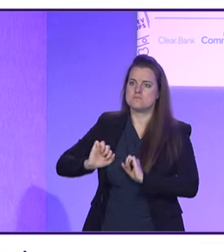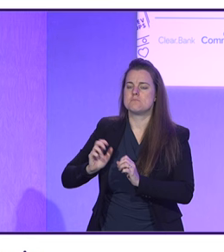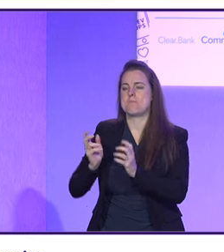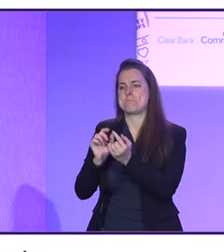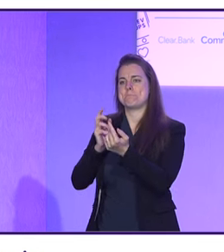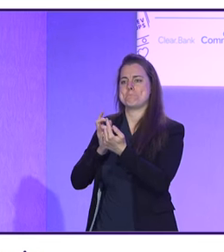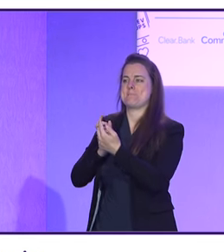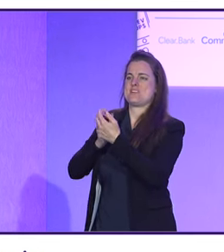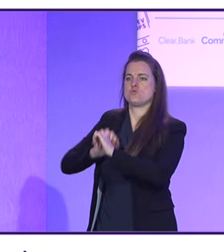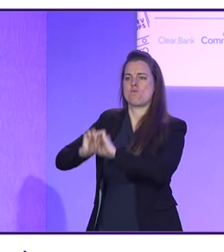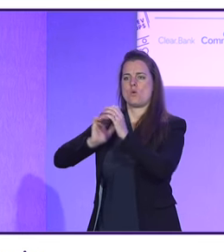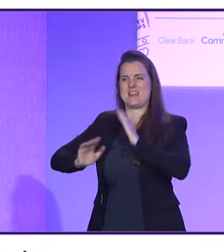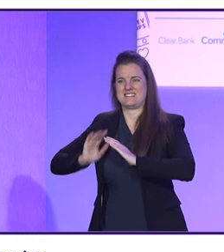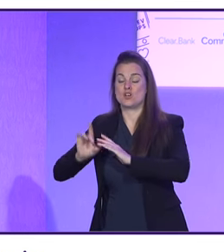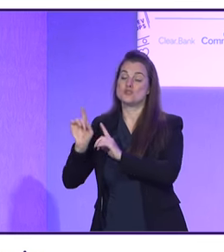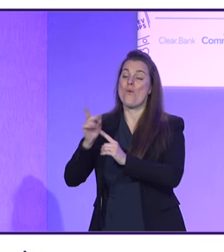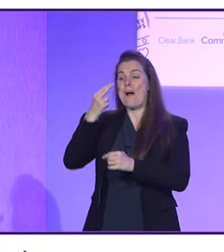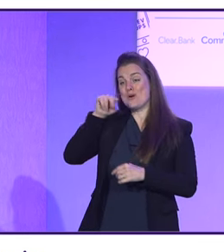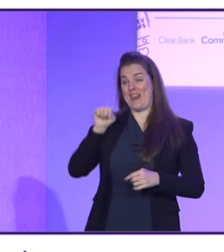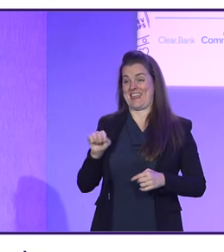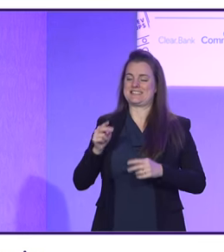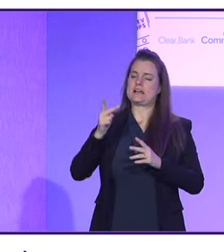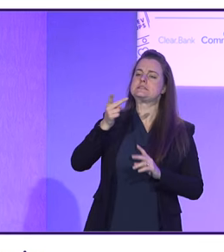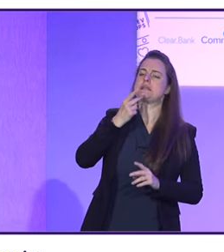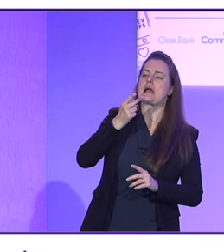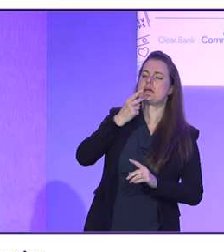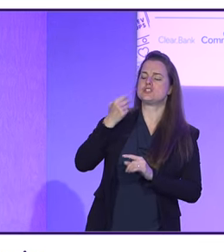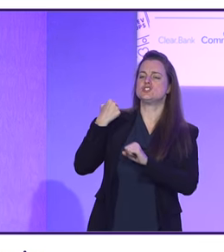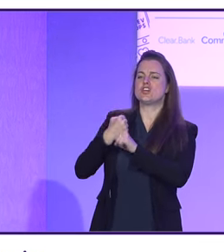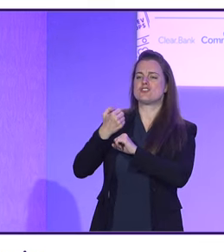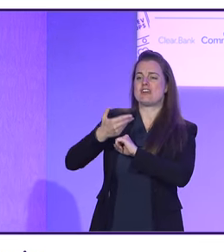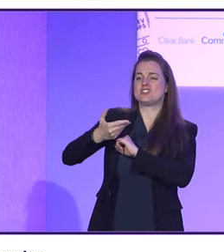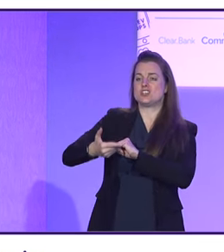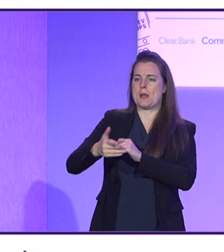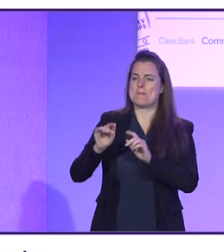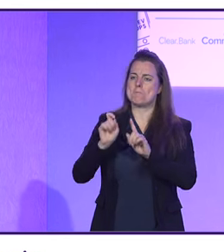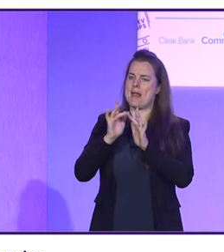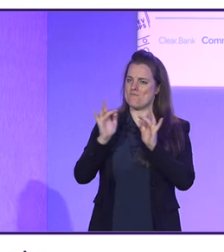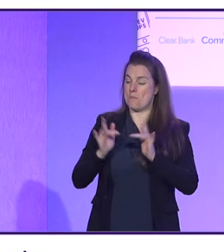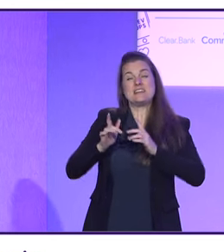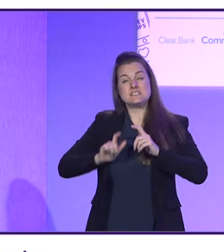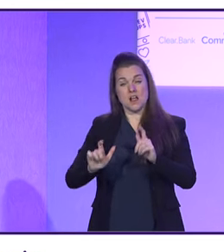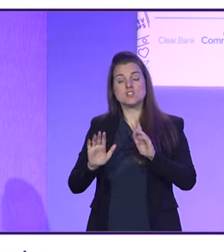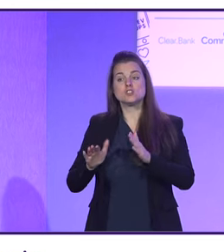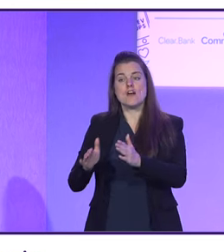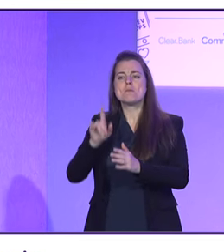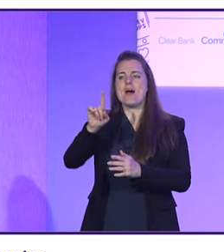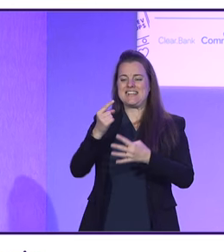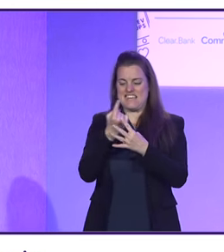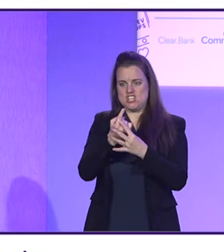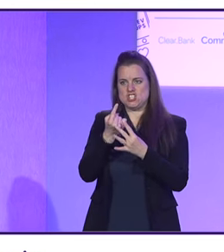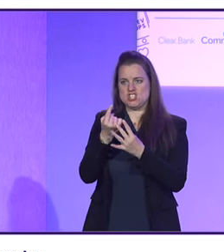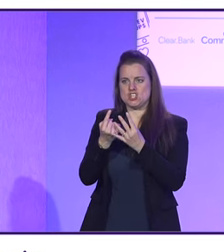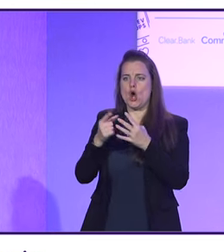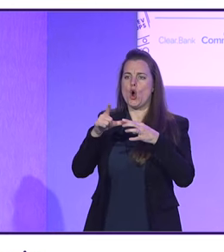So I'm deeming this second generation platforms. They're still as a service, but each component is as a service rather